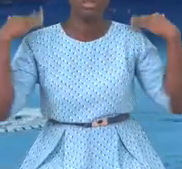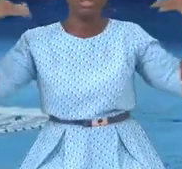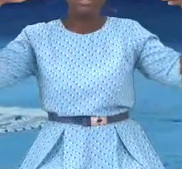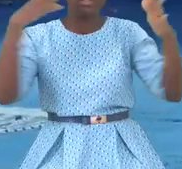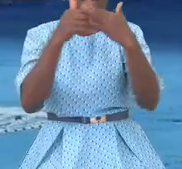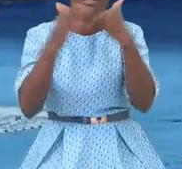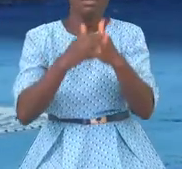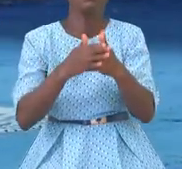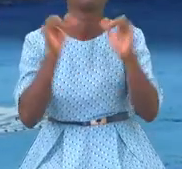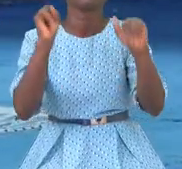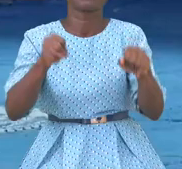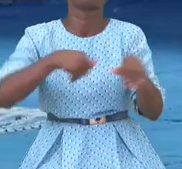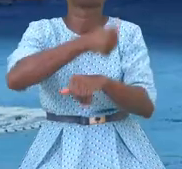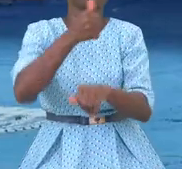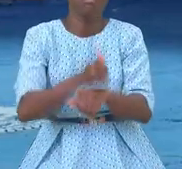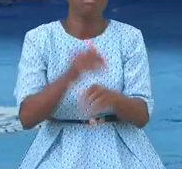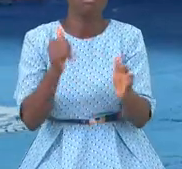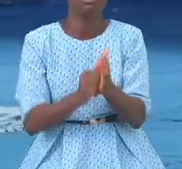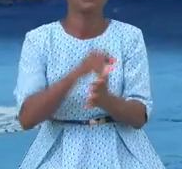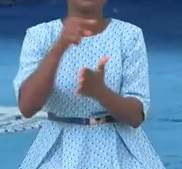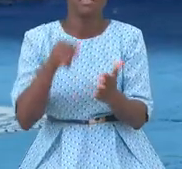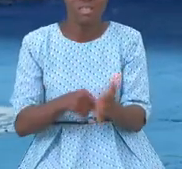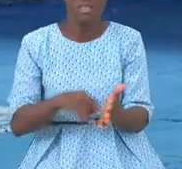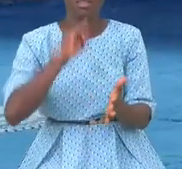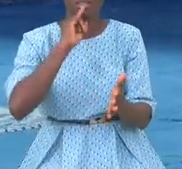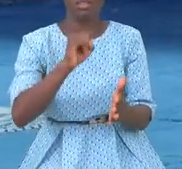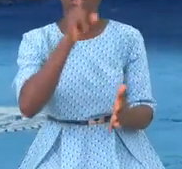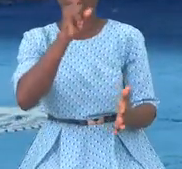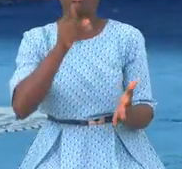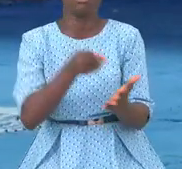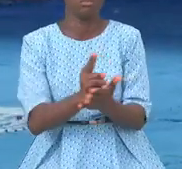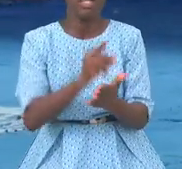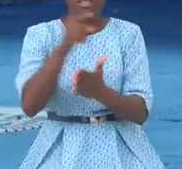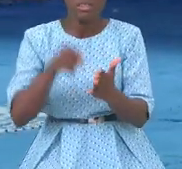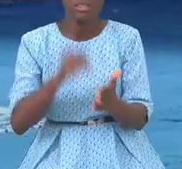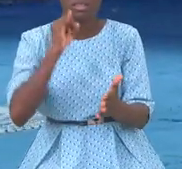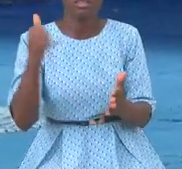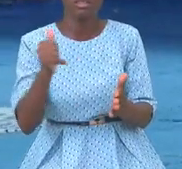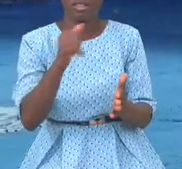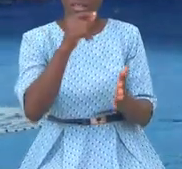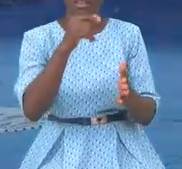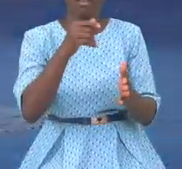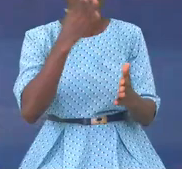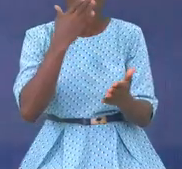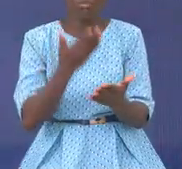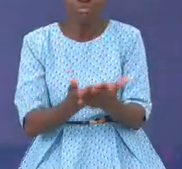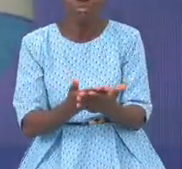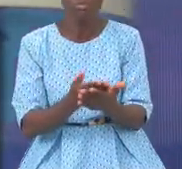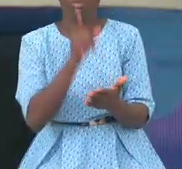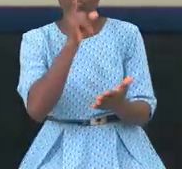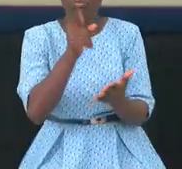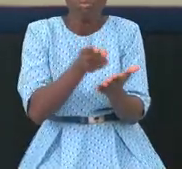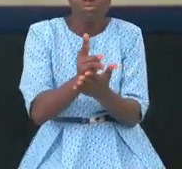is a faithful saying and worthy of all acceptation. It says, all you have